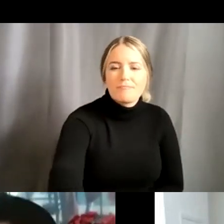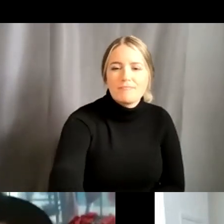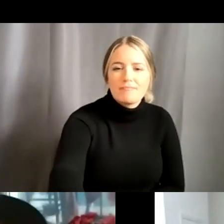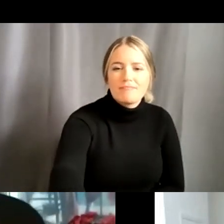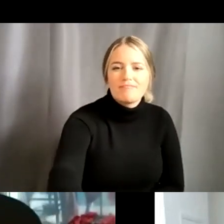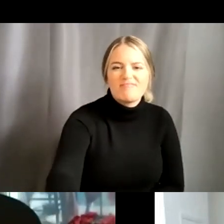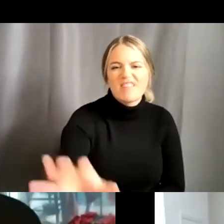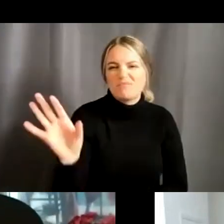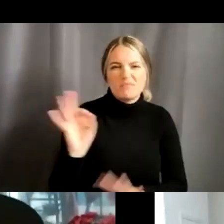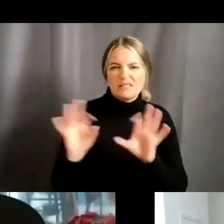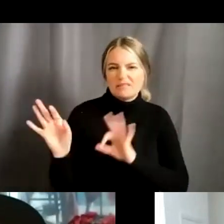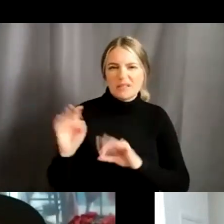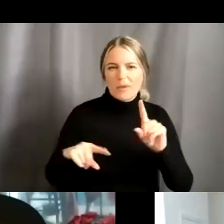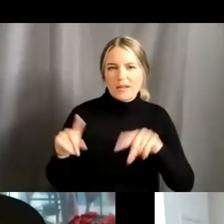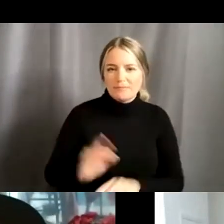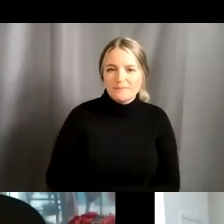couple at random here.